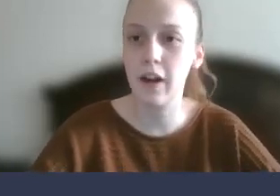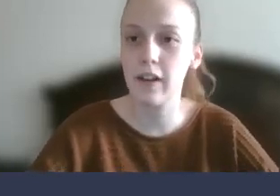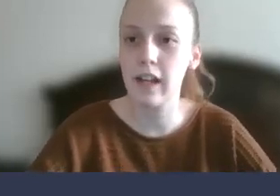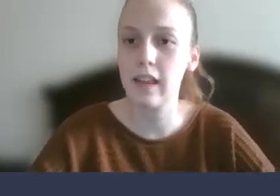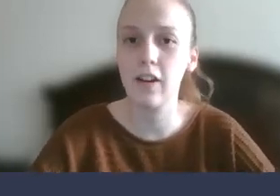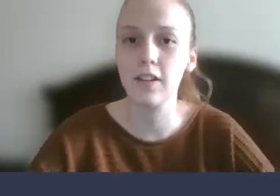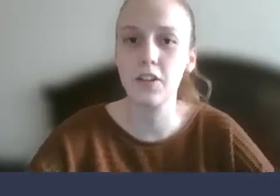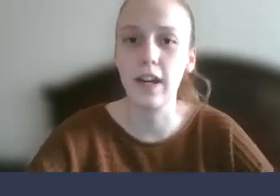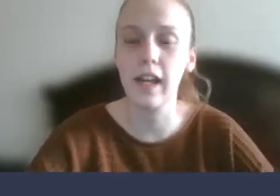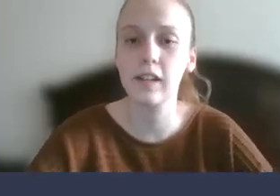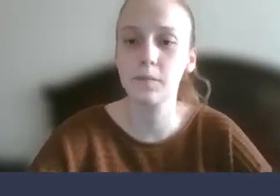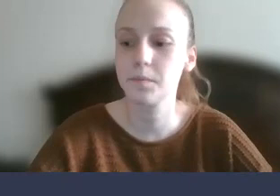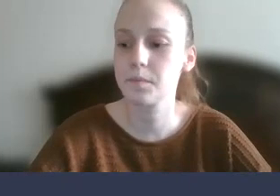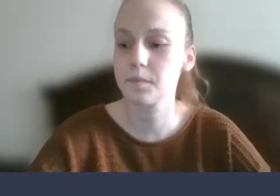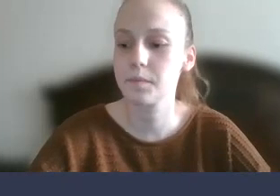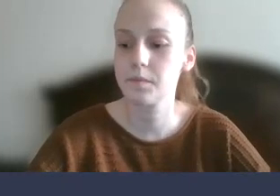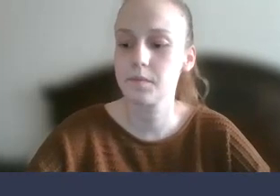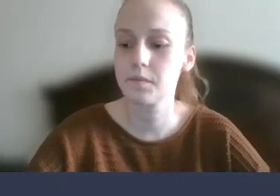question about anything on this training?